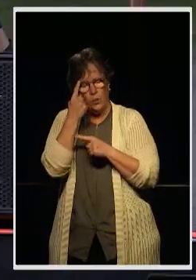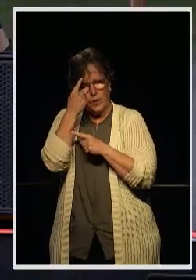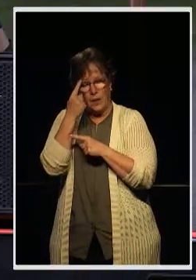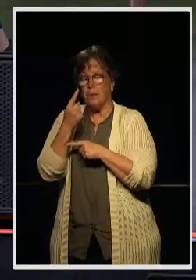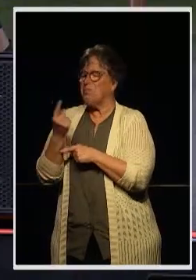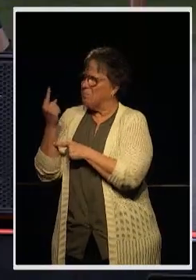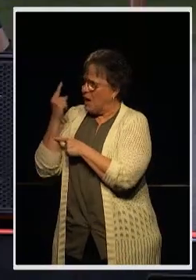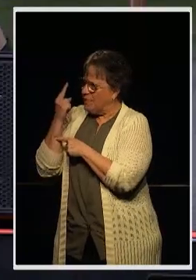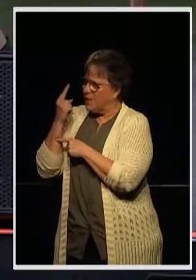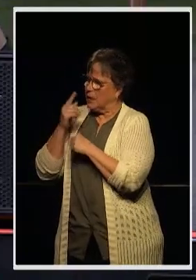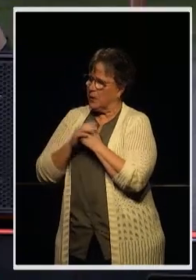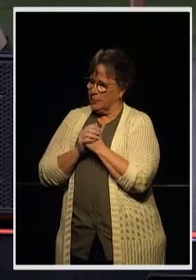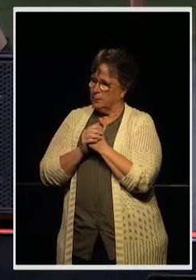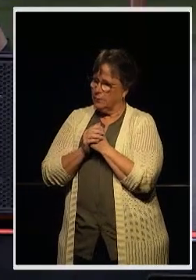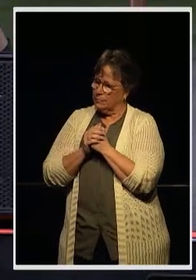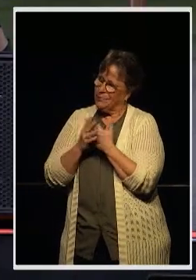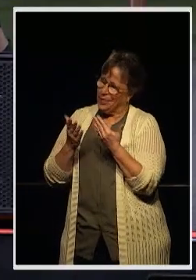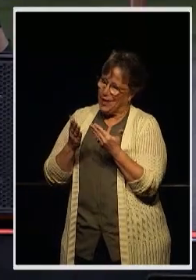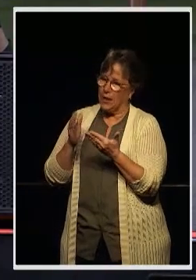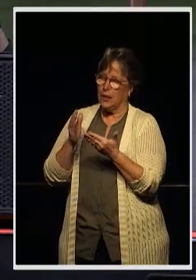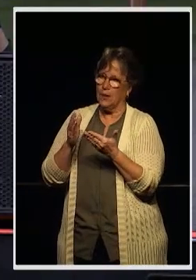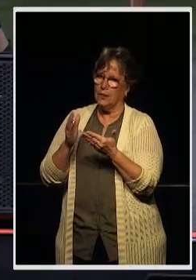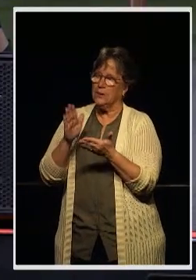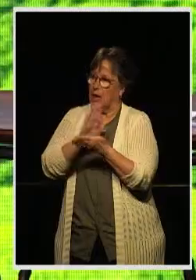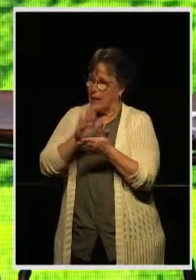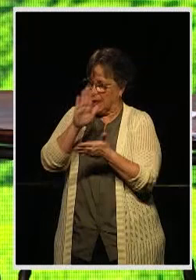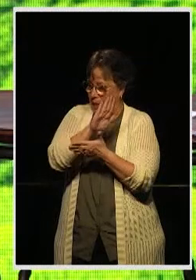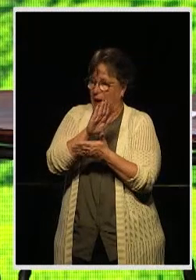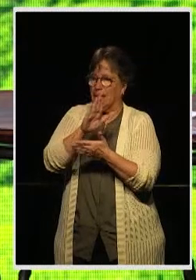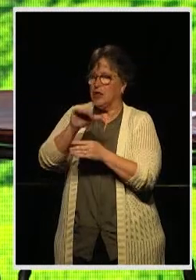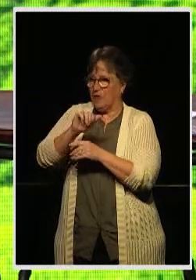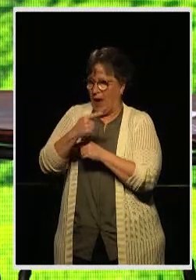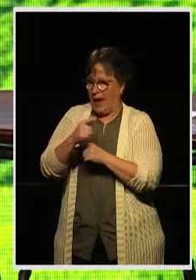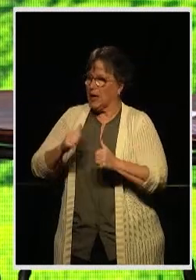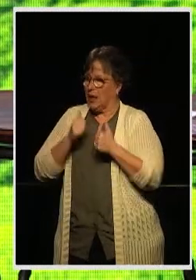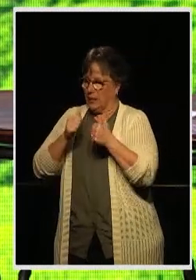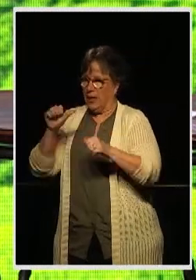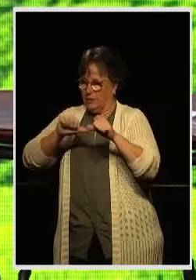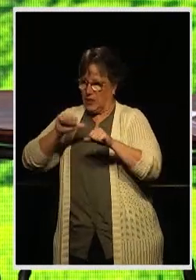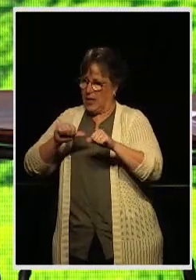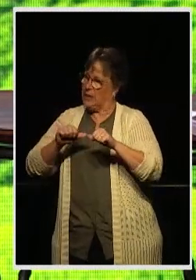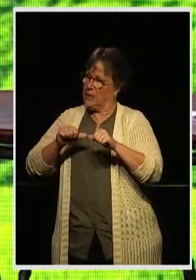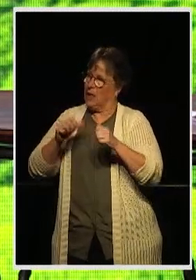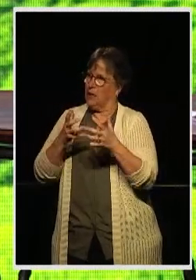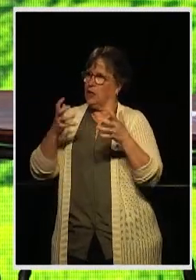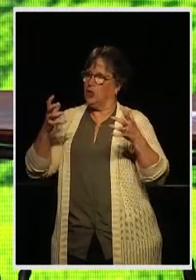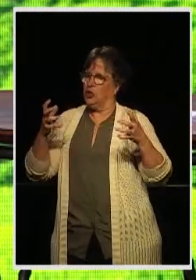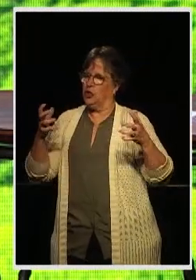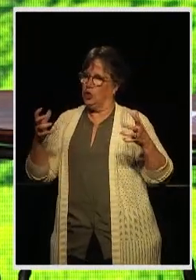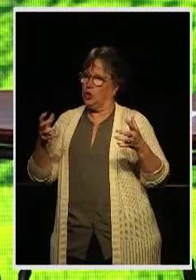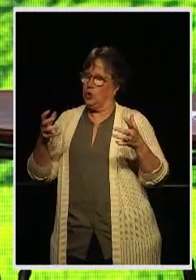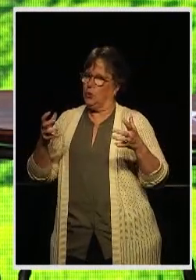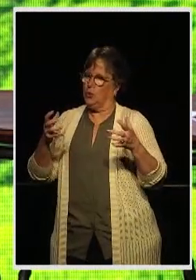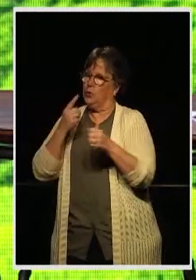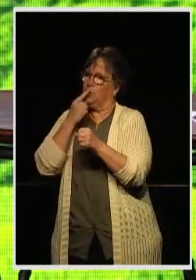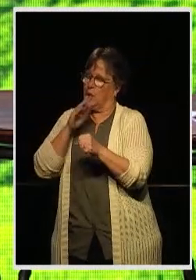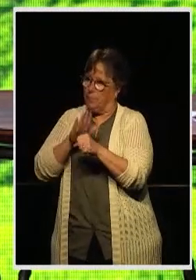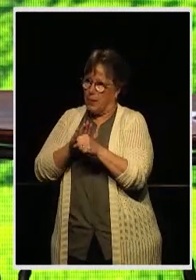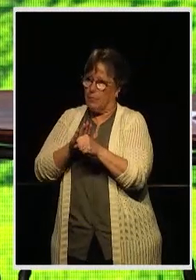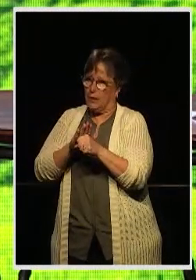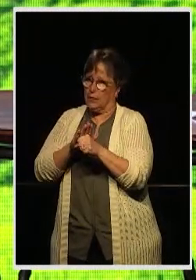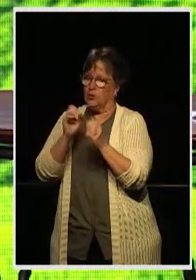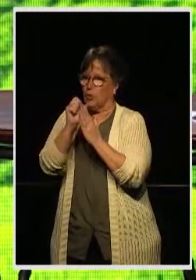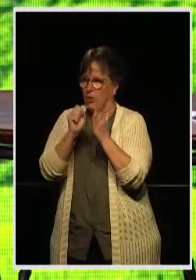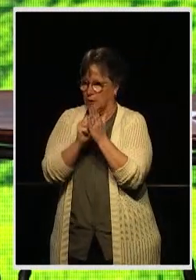that, the College of Agriculture and Life Sciences at Cornell has a deep commitment to the state of New York. And the way that we found